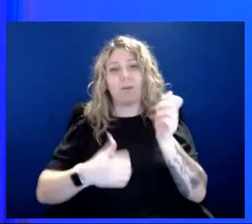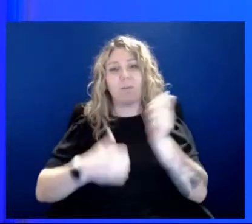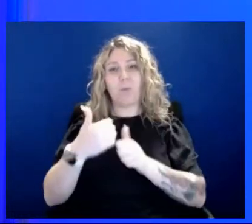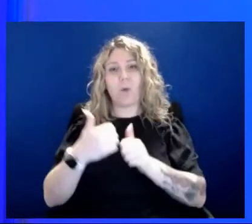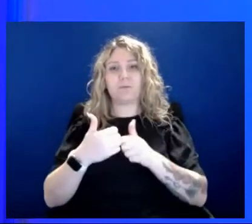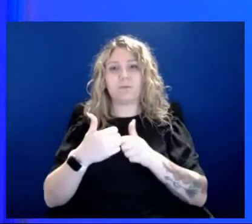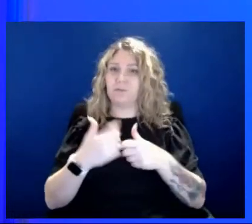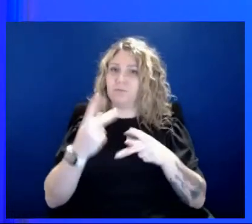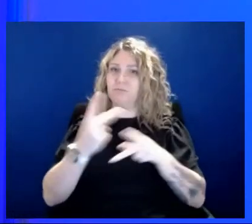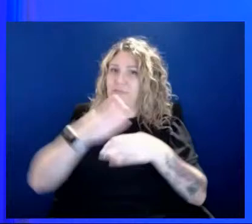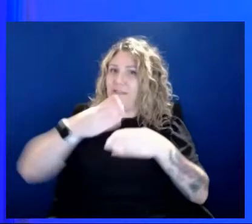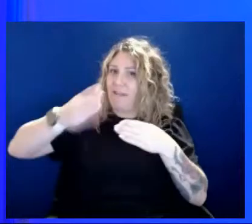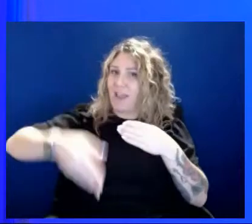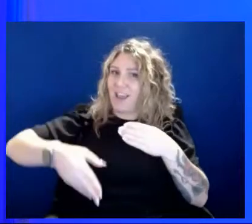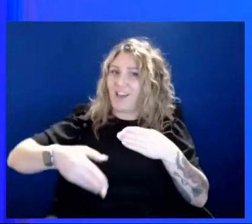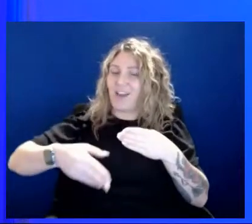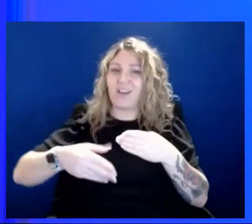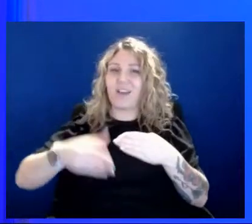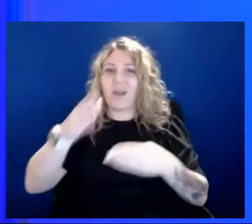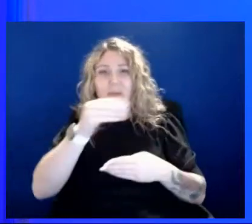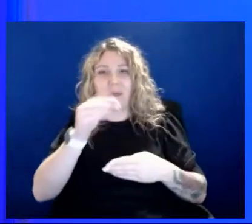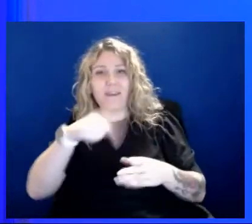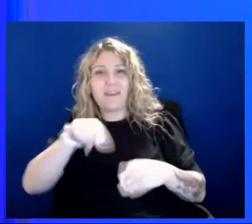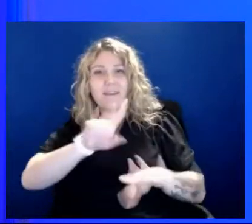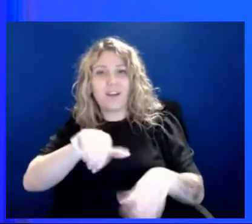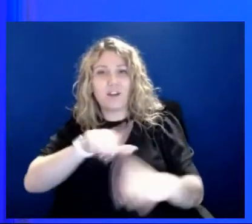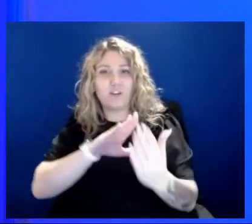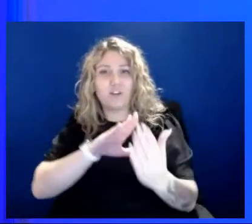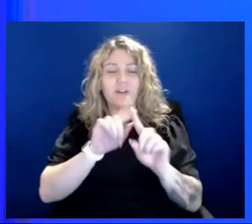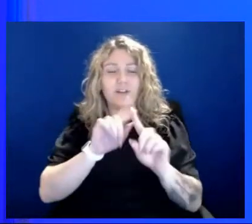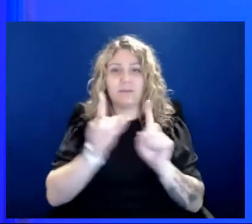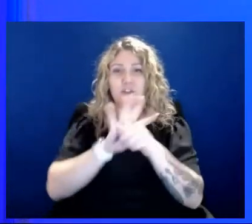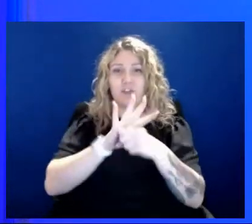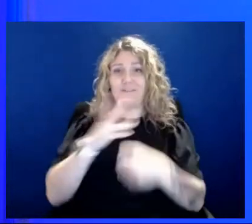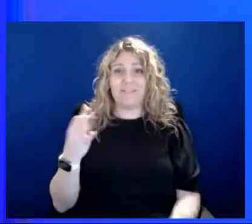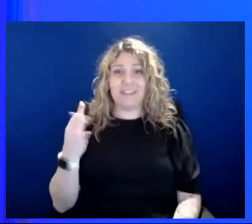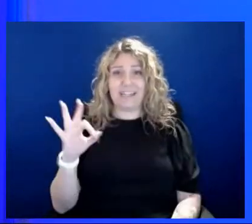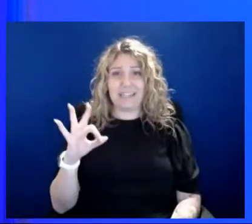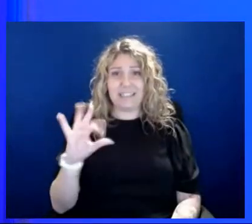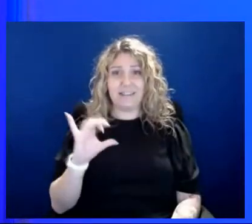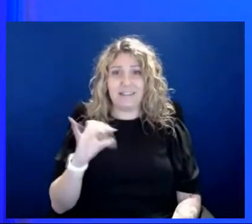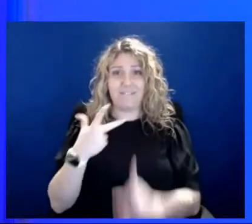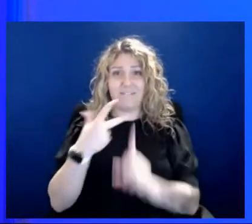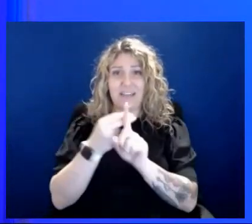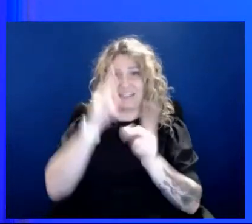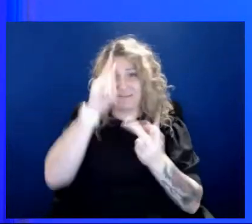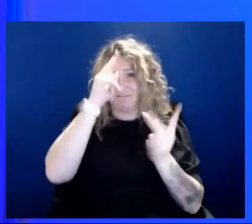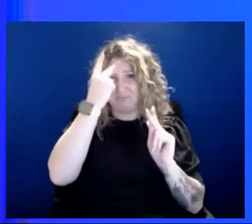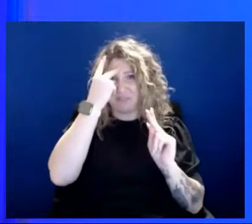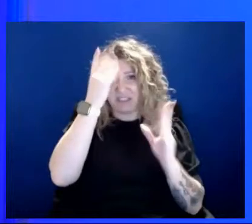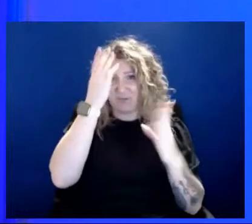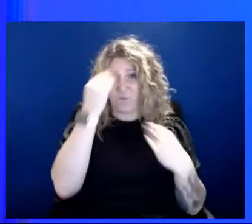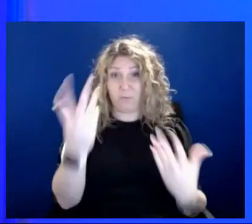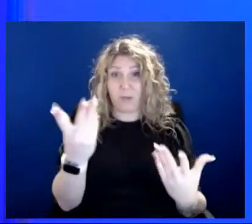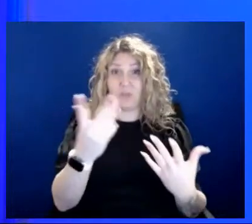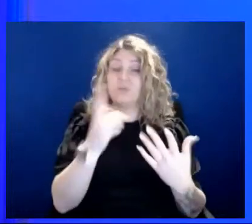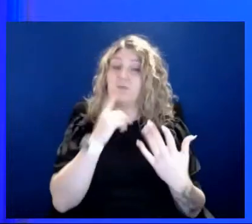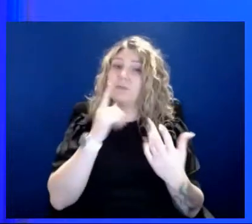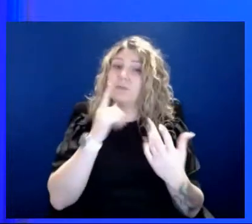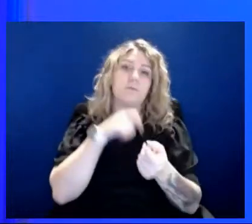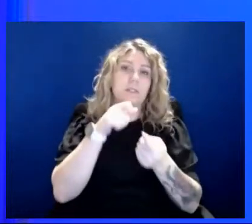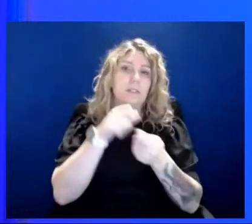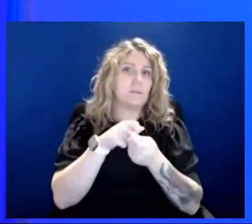that those vaccines can directly address. But the COVID-19 vaccine misinformation in particular has had a tremendous